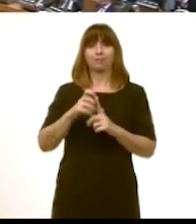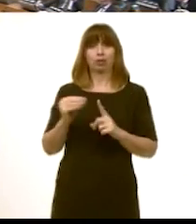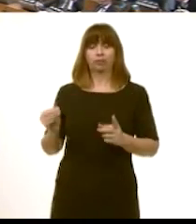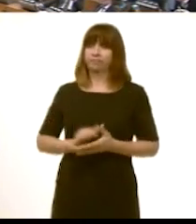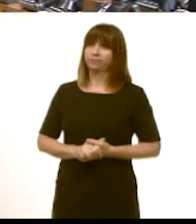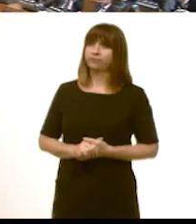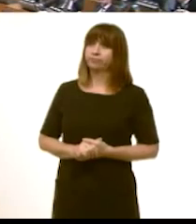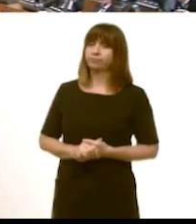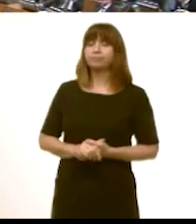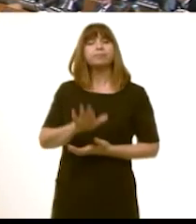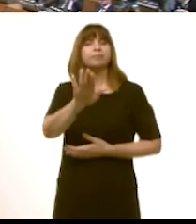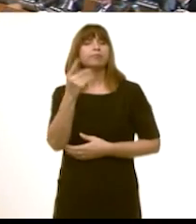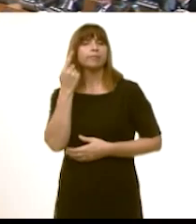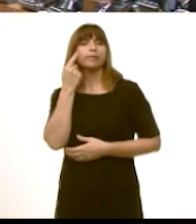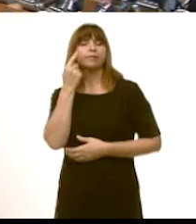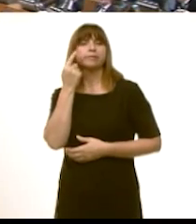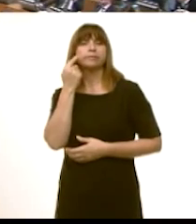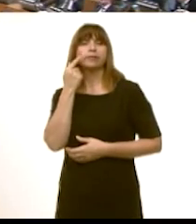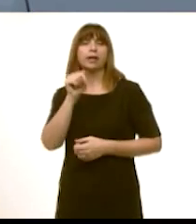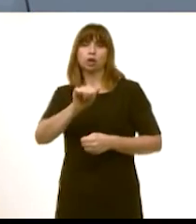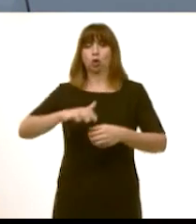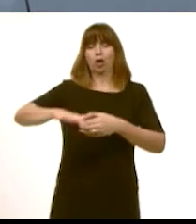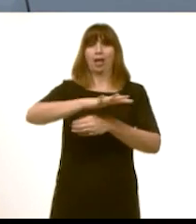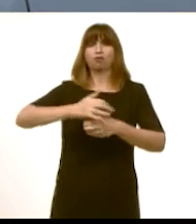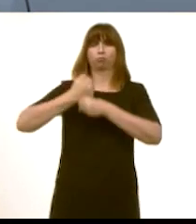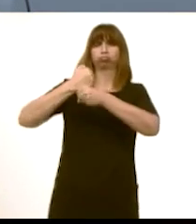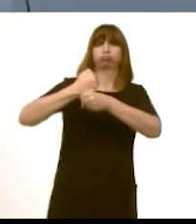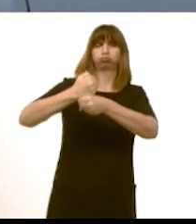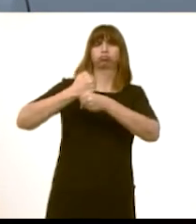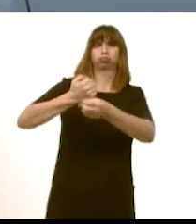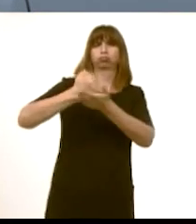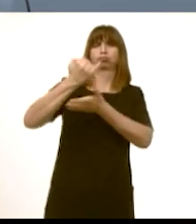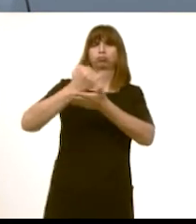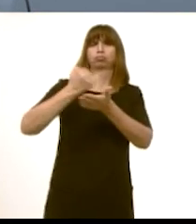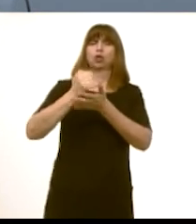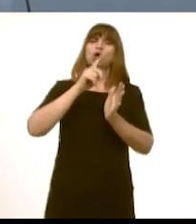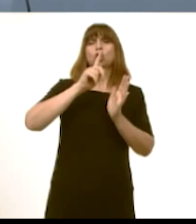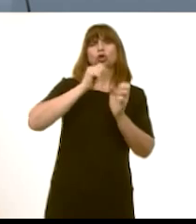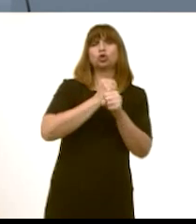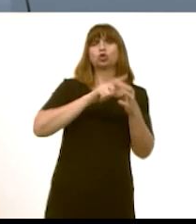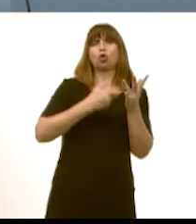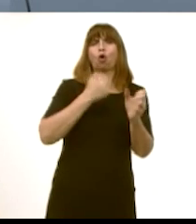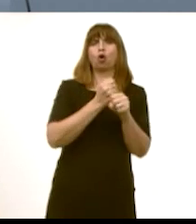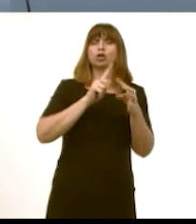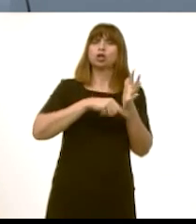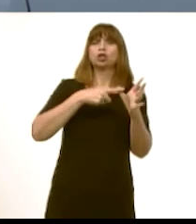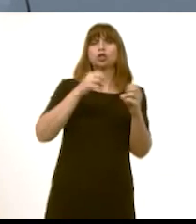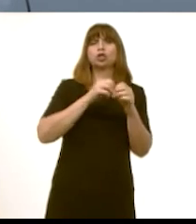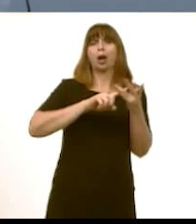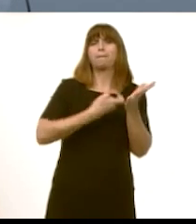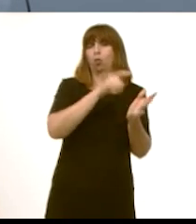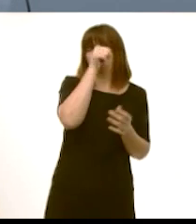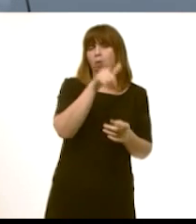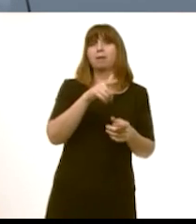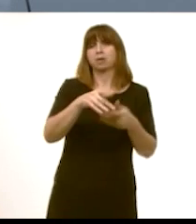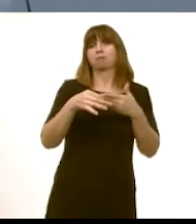Officer. First Minister, yesterday there was a protest in your constituency supported by George Jabor, a local campaigner who I think you're very familiar with, that